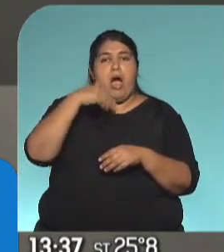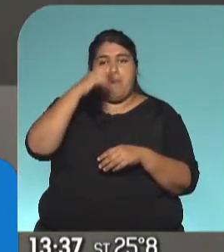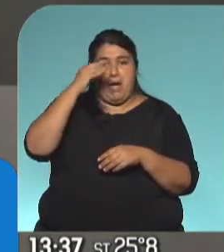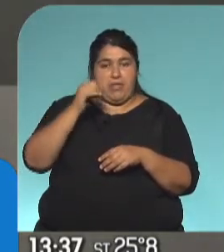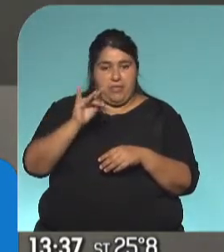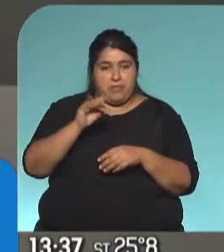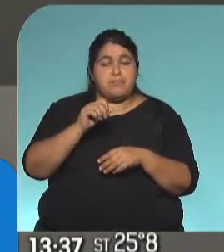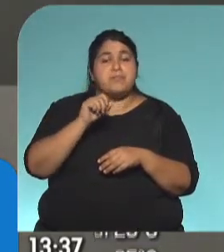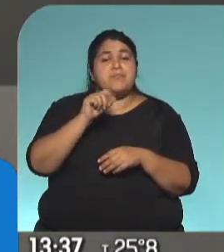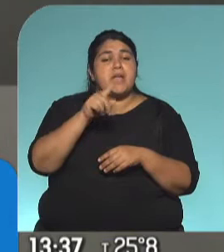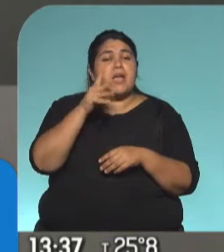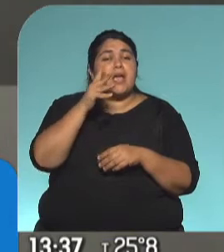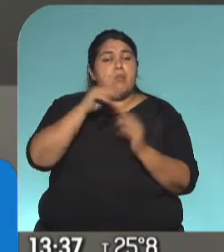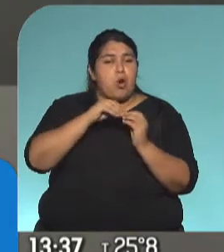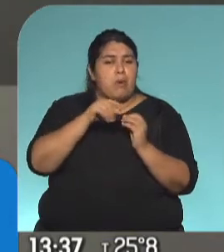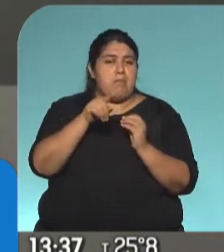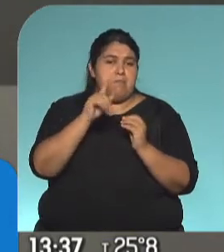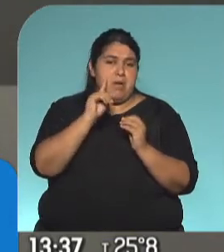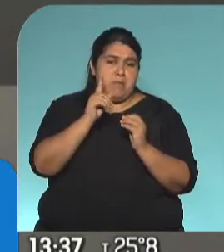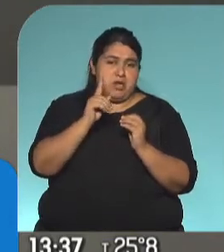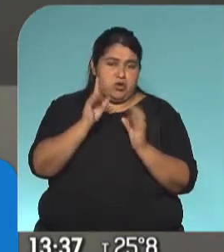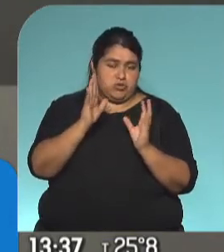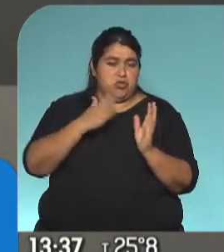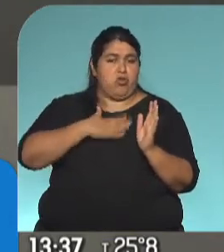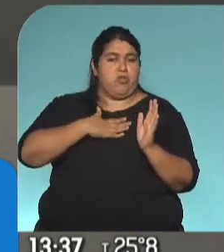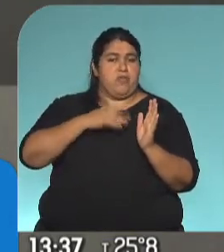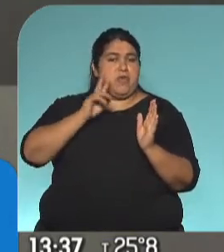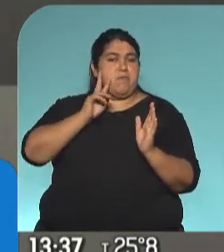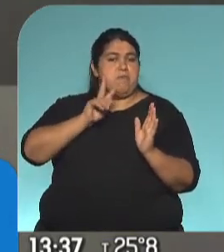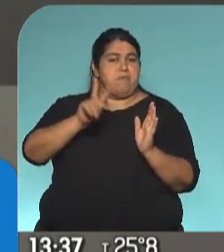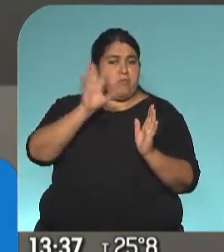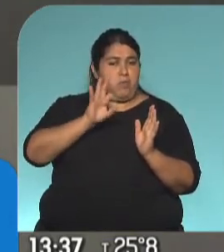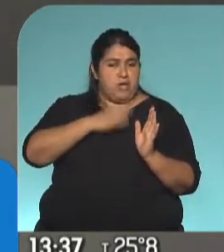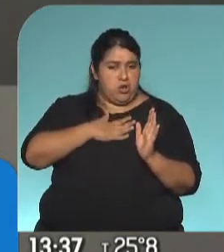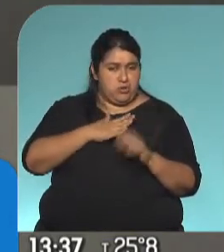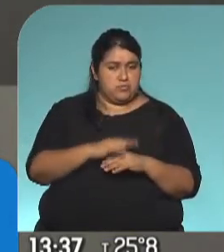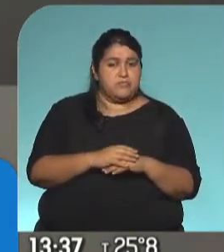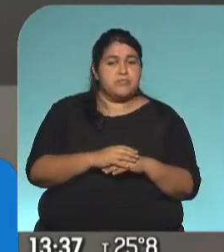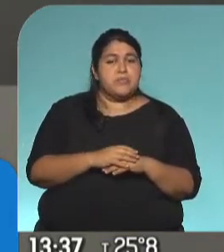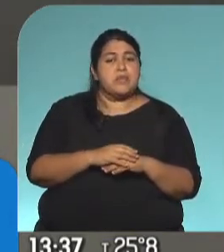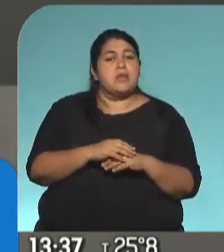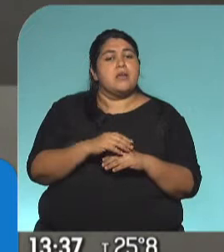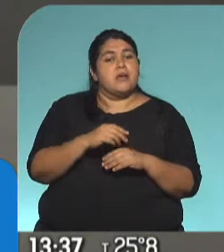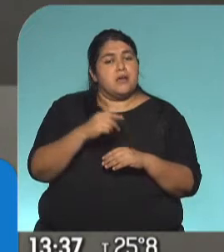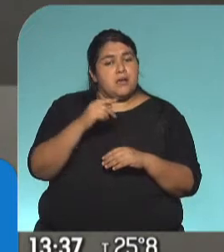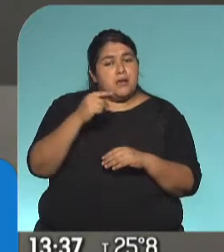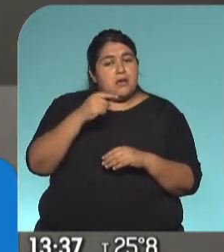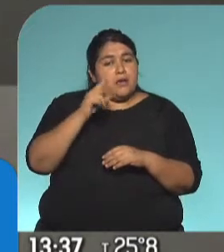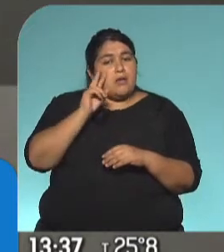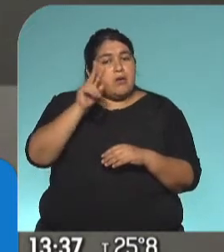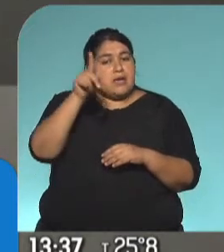extremely, in my view, problematic, if not dangerous, to acknowledge